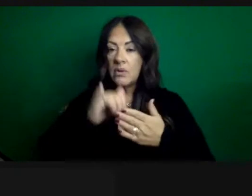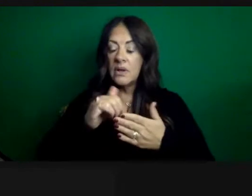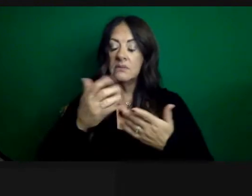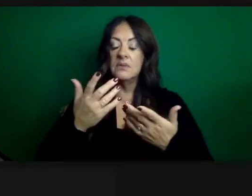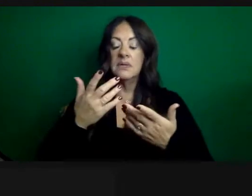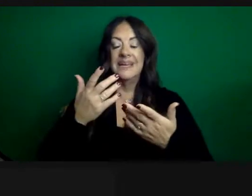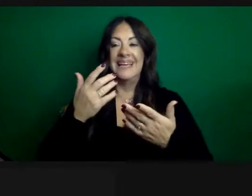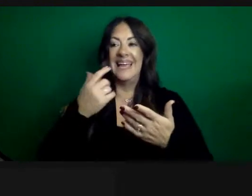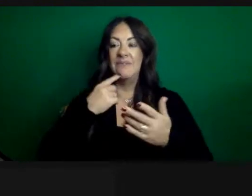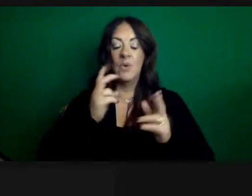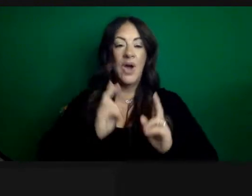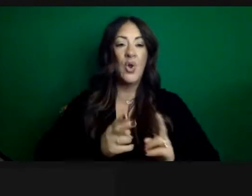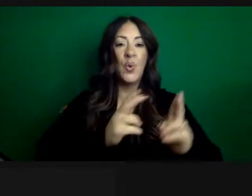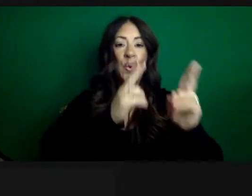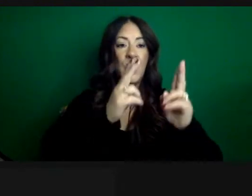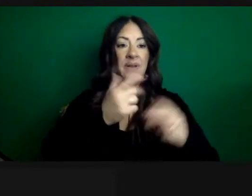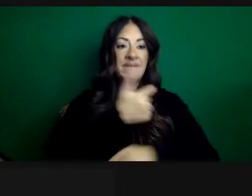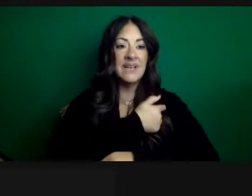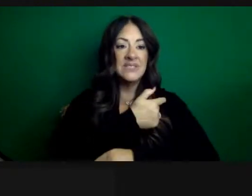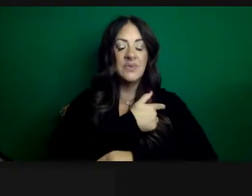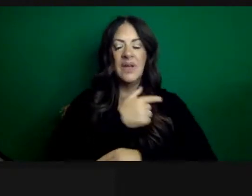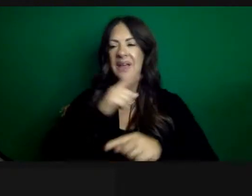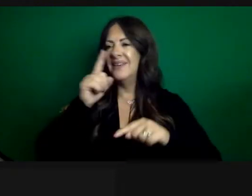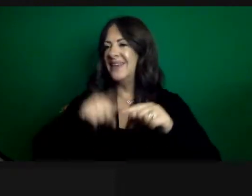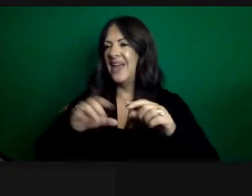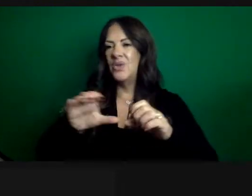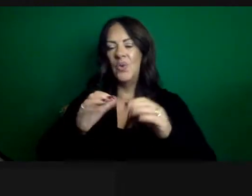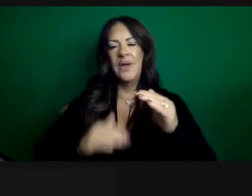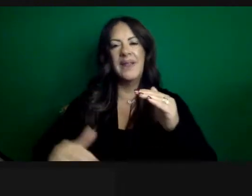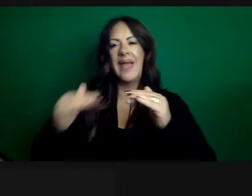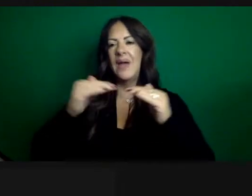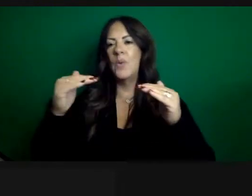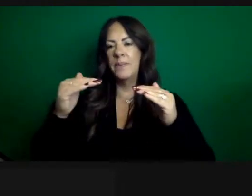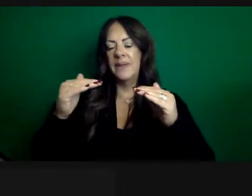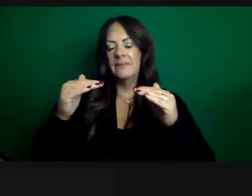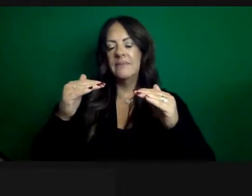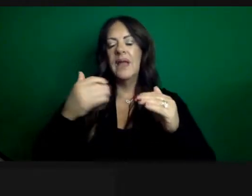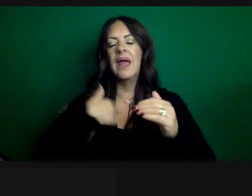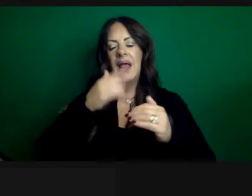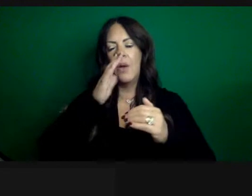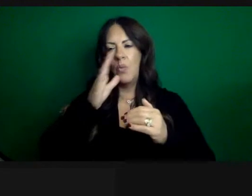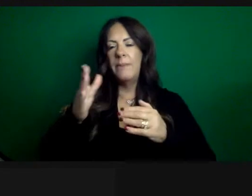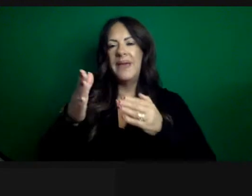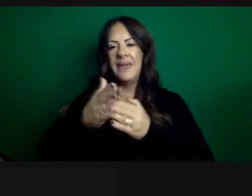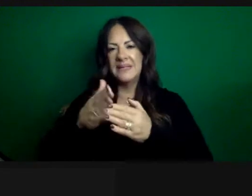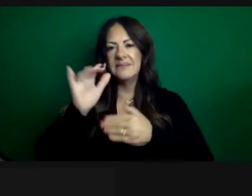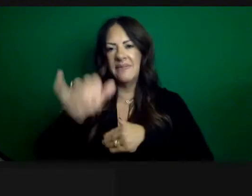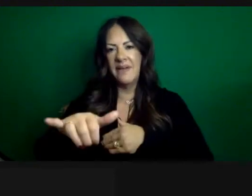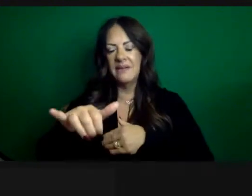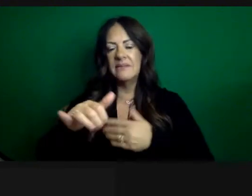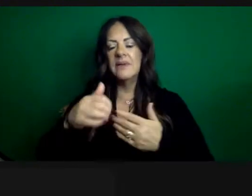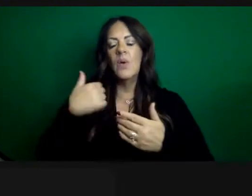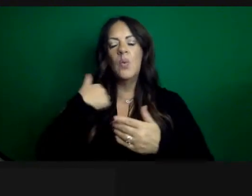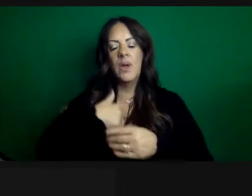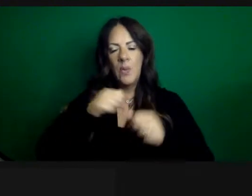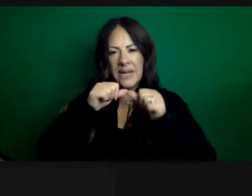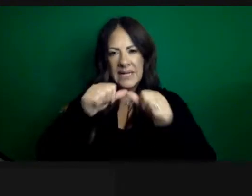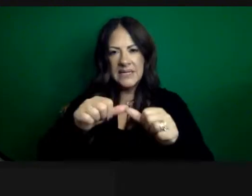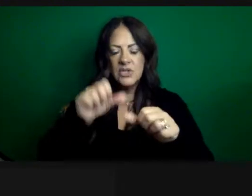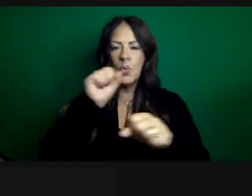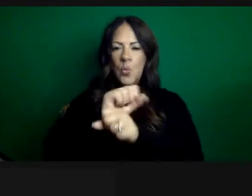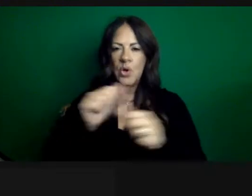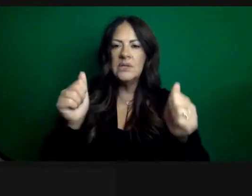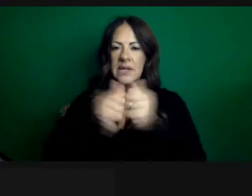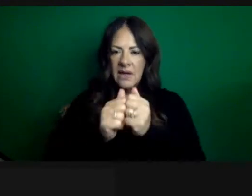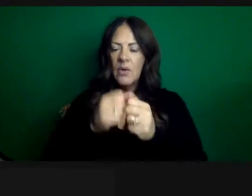speedy vaccination, we can't do it equitably is one that I will argue against. And we will continue to work to make